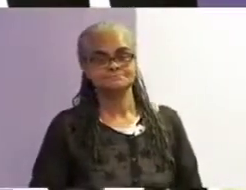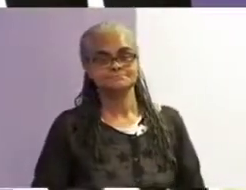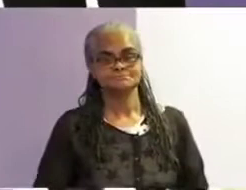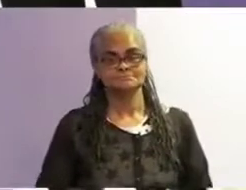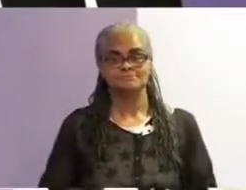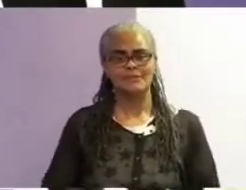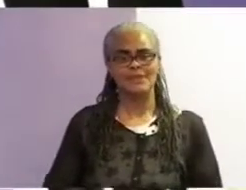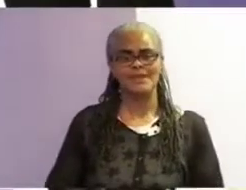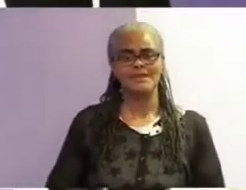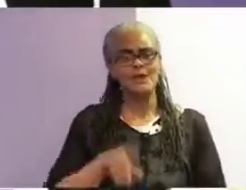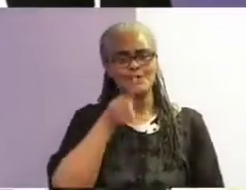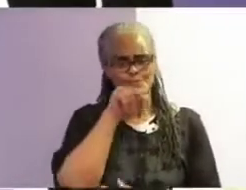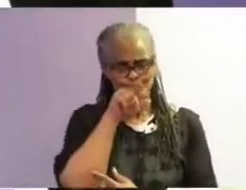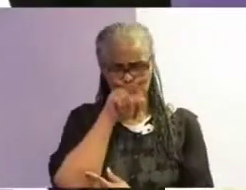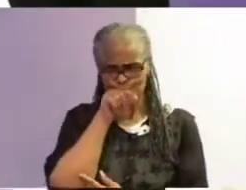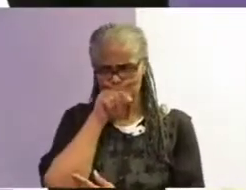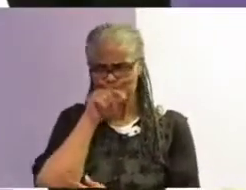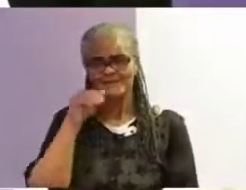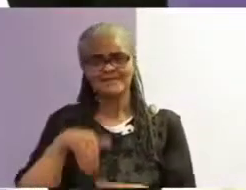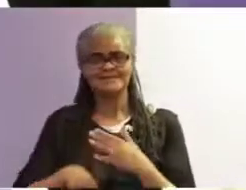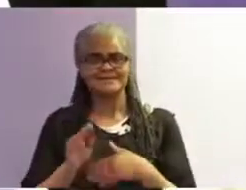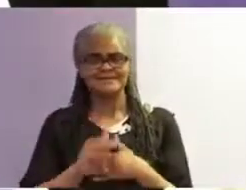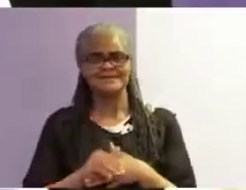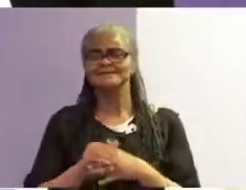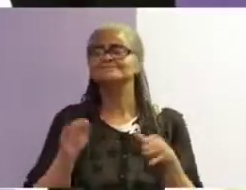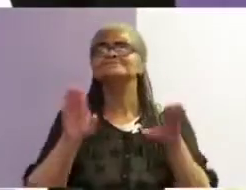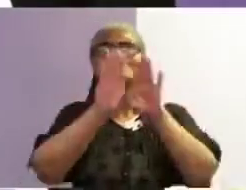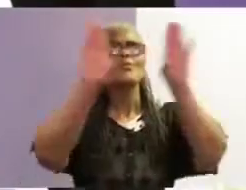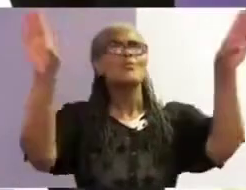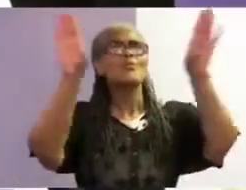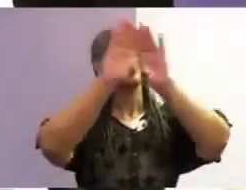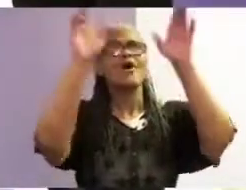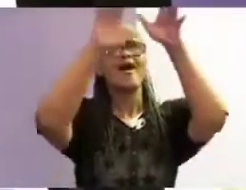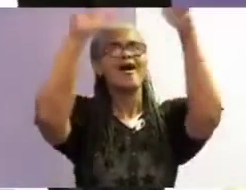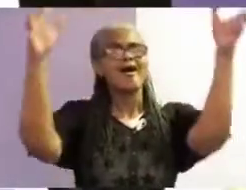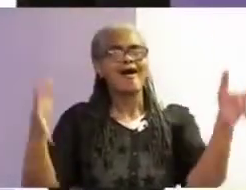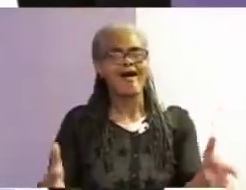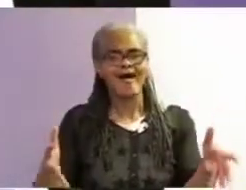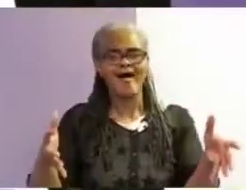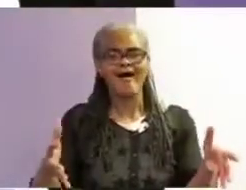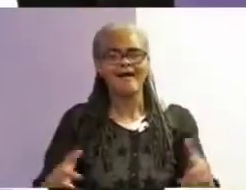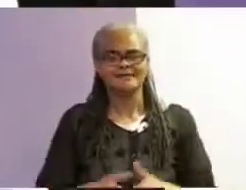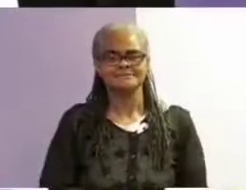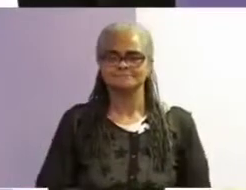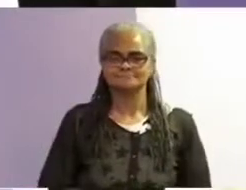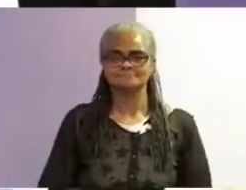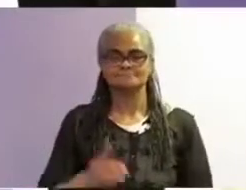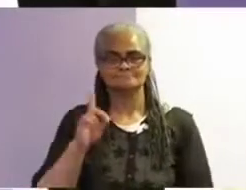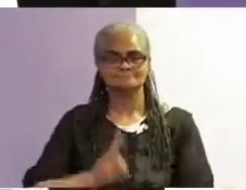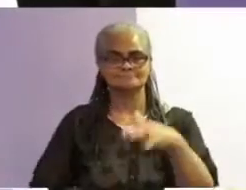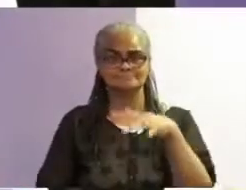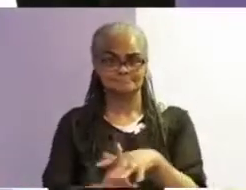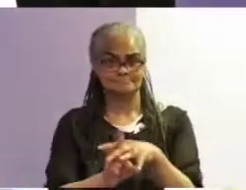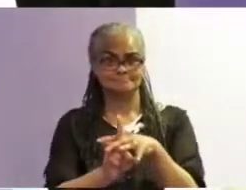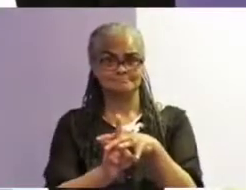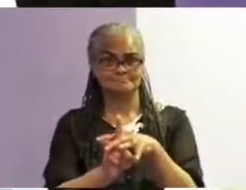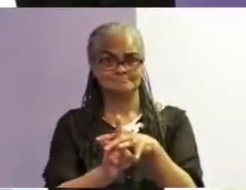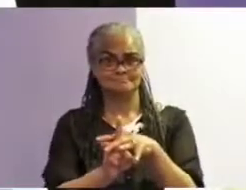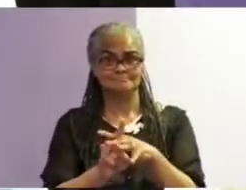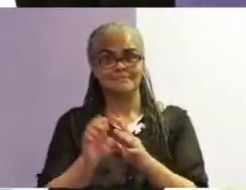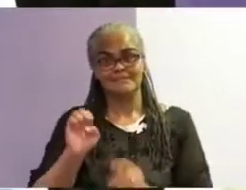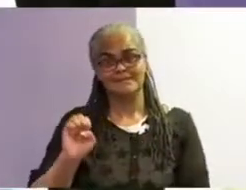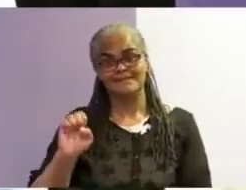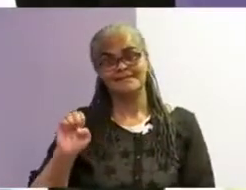birds that was in cages on the wall and the marble. Here comes Elijah from the desert.